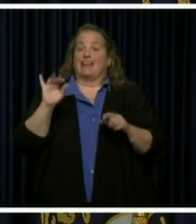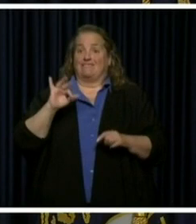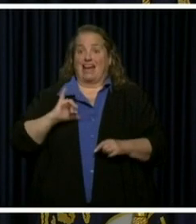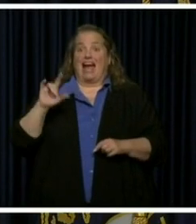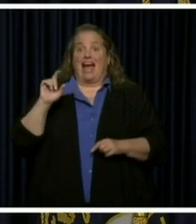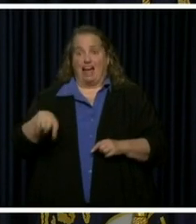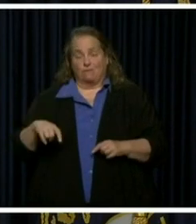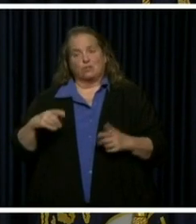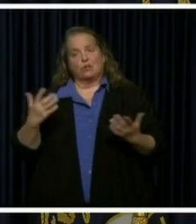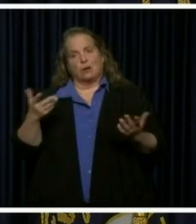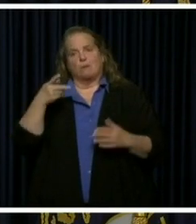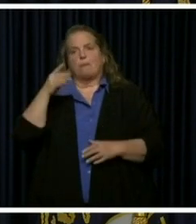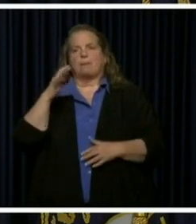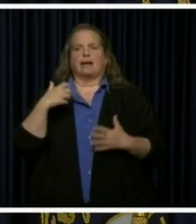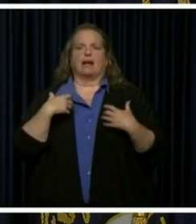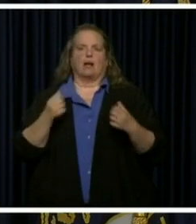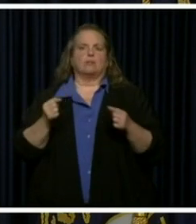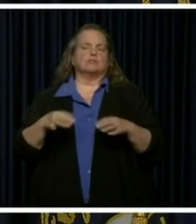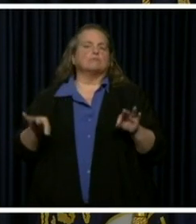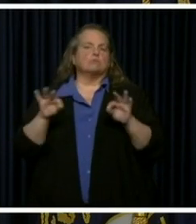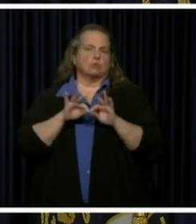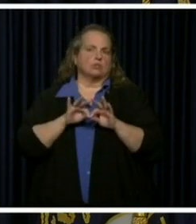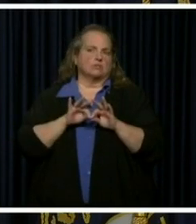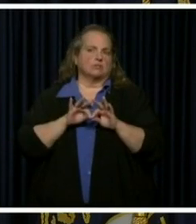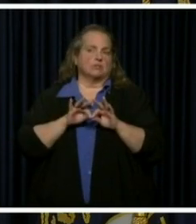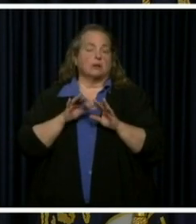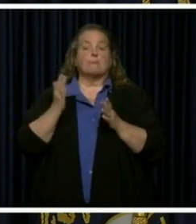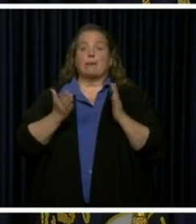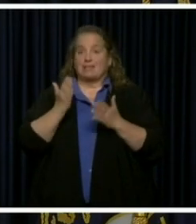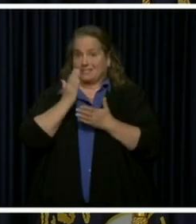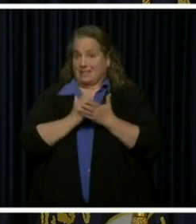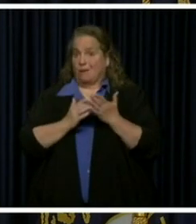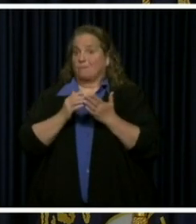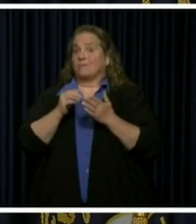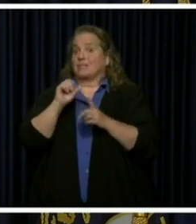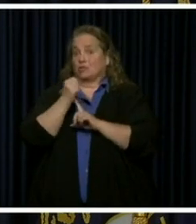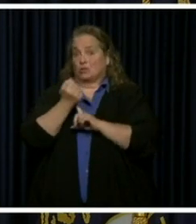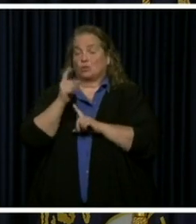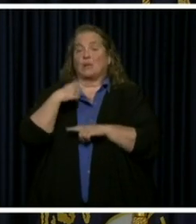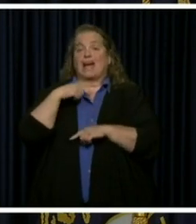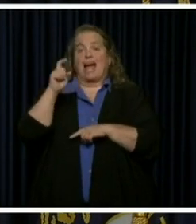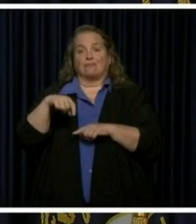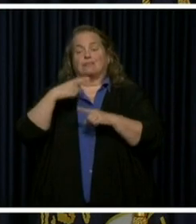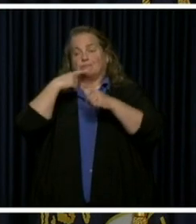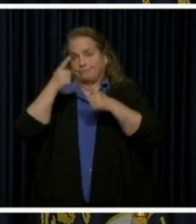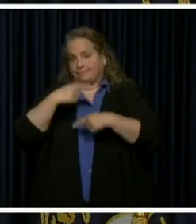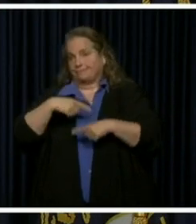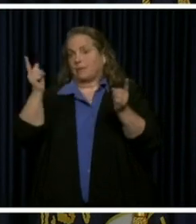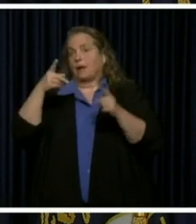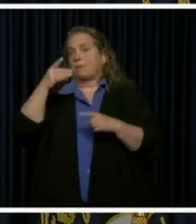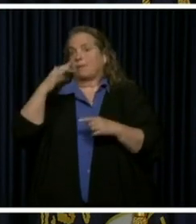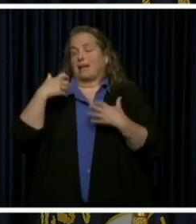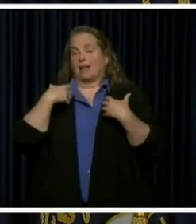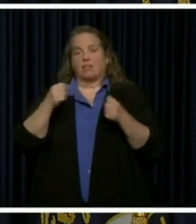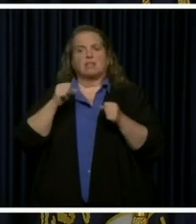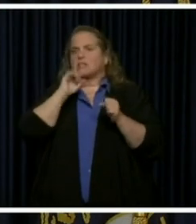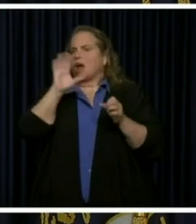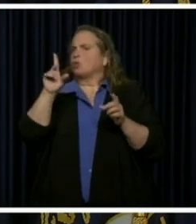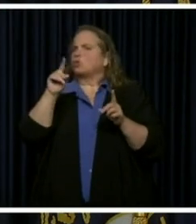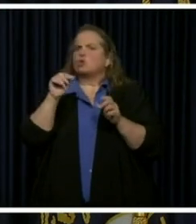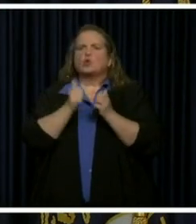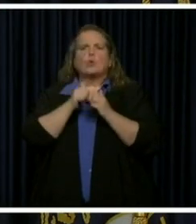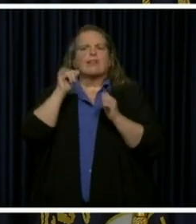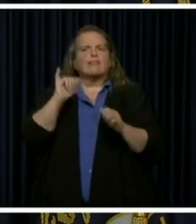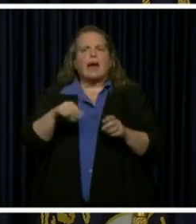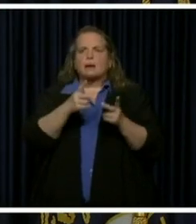committed to doing the right thing. And there'll be instances where it happens, and we may have to publicize it for public health that has nothing to do with the